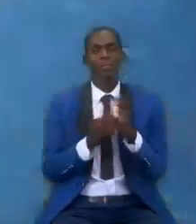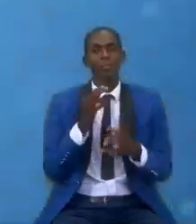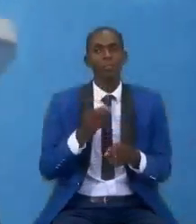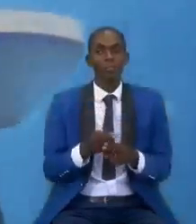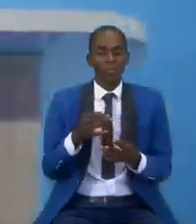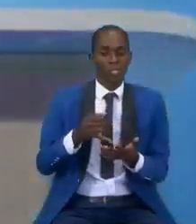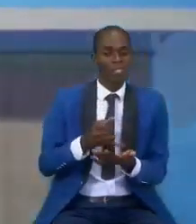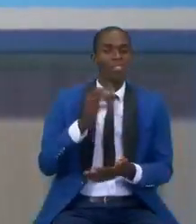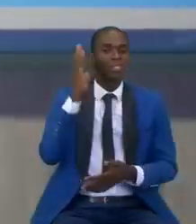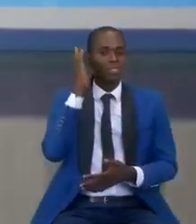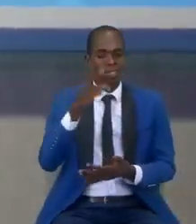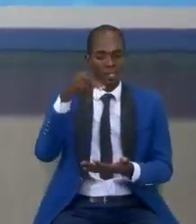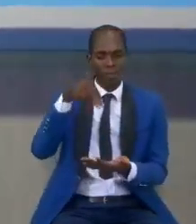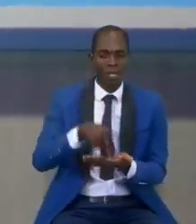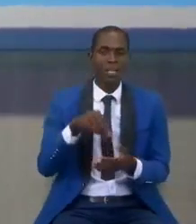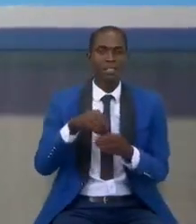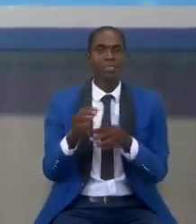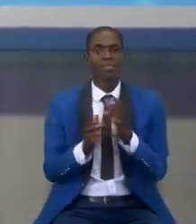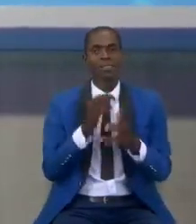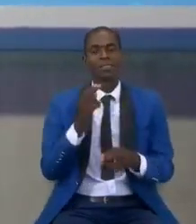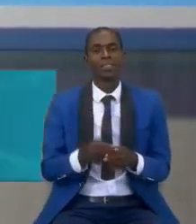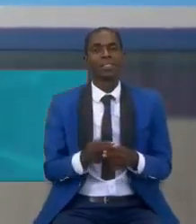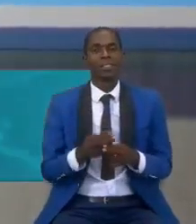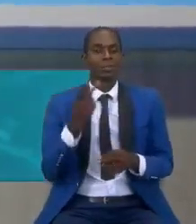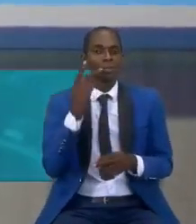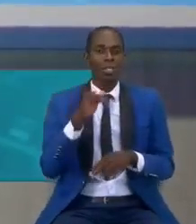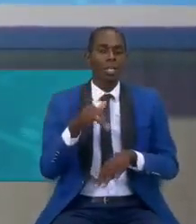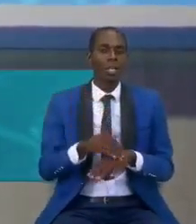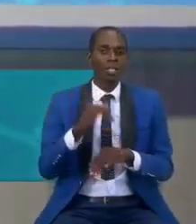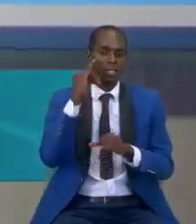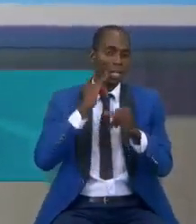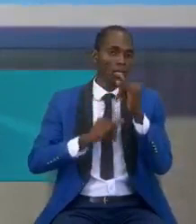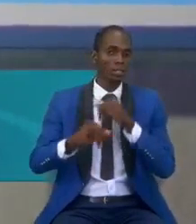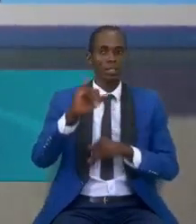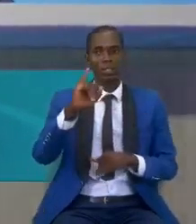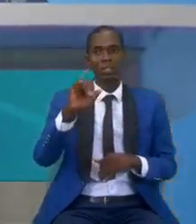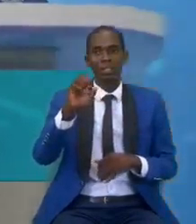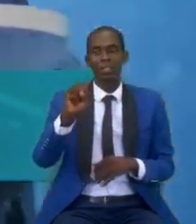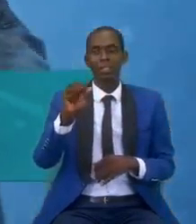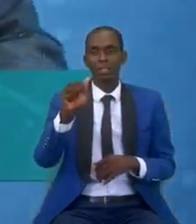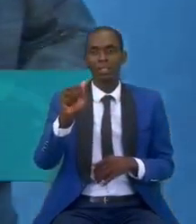chapter 40, verse 28. Isaiah chapter 40, I'm reading there